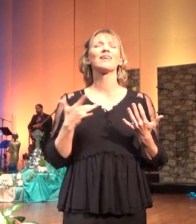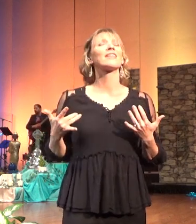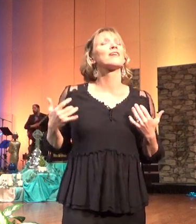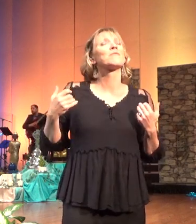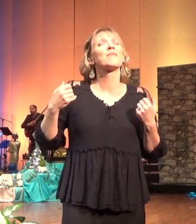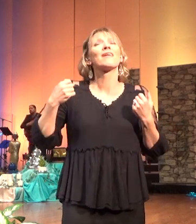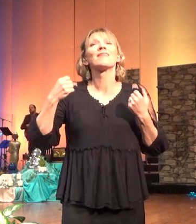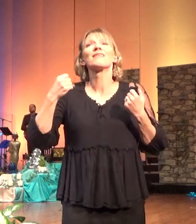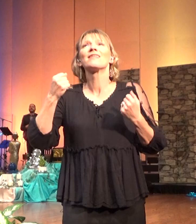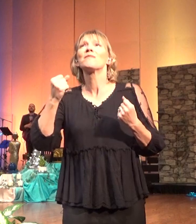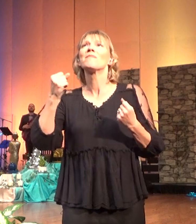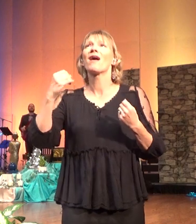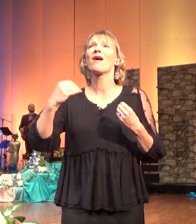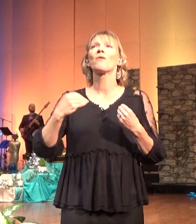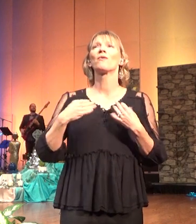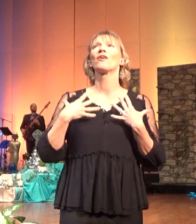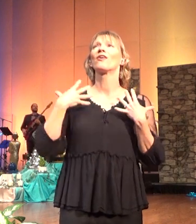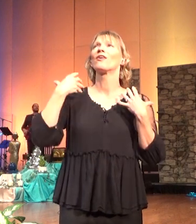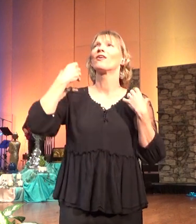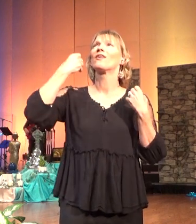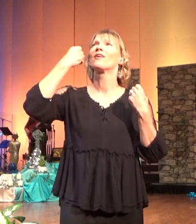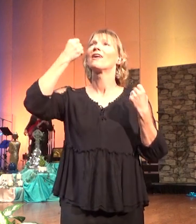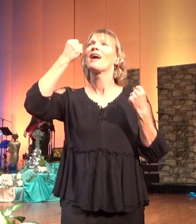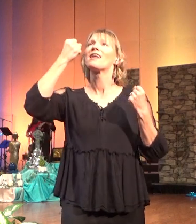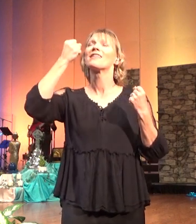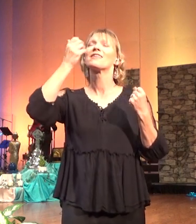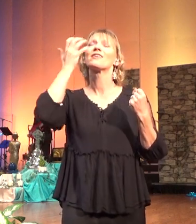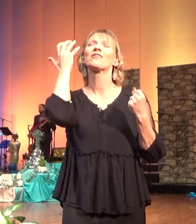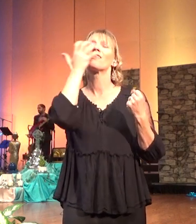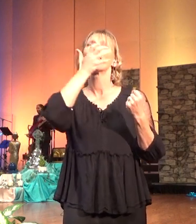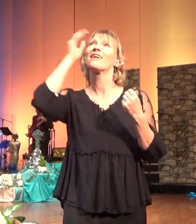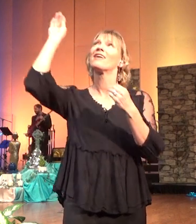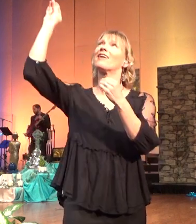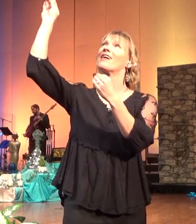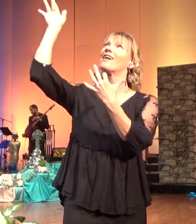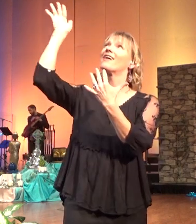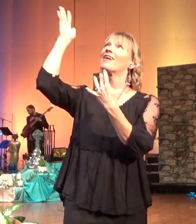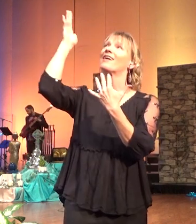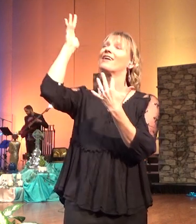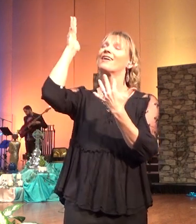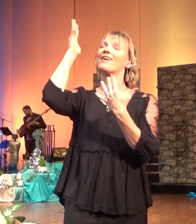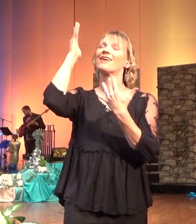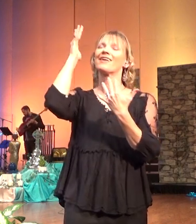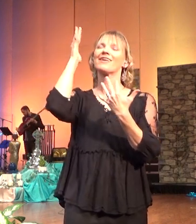the mighty power and the grace.